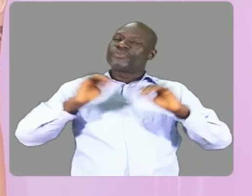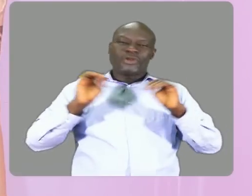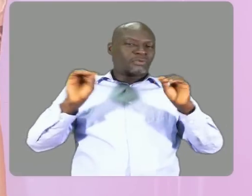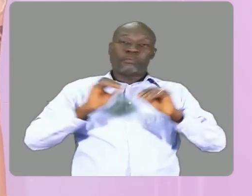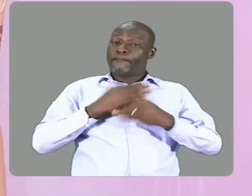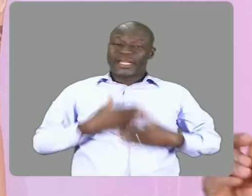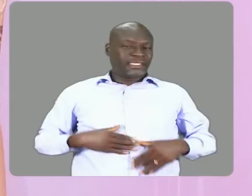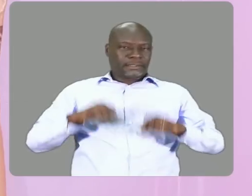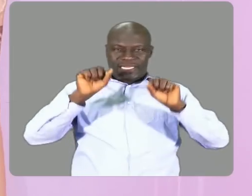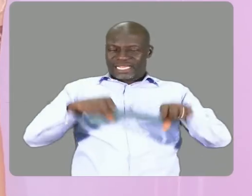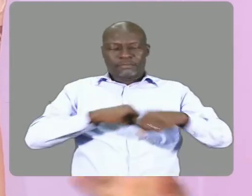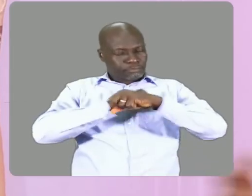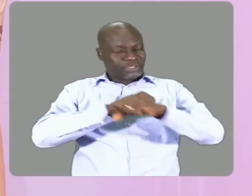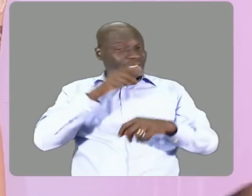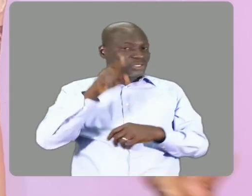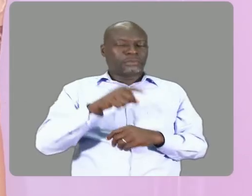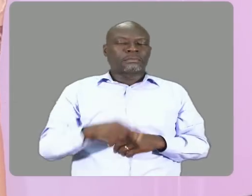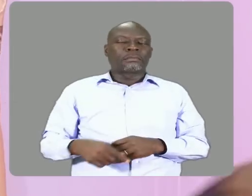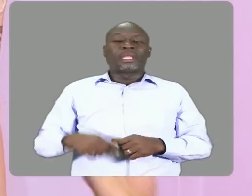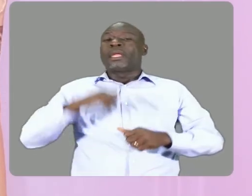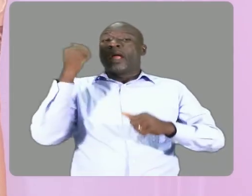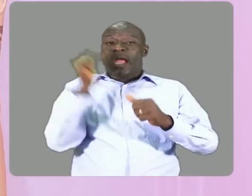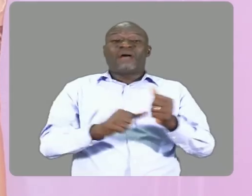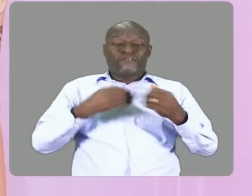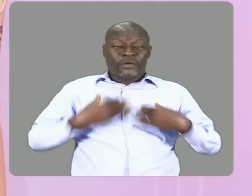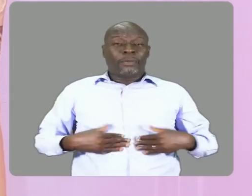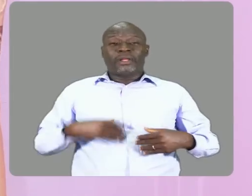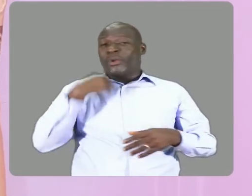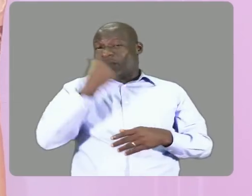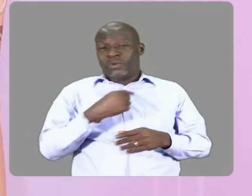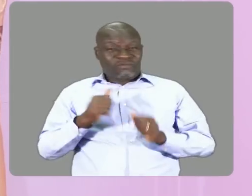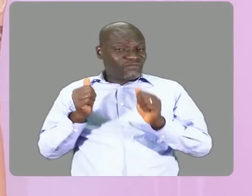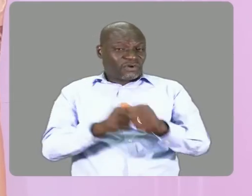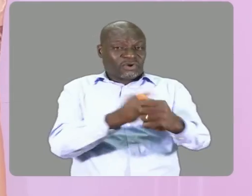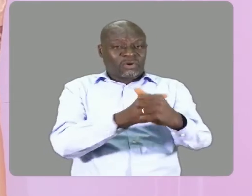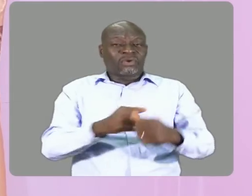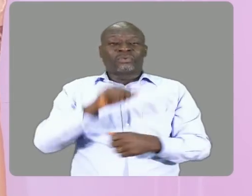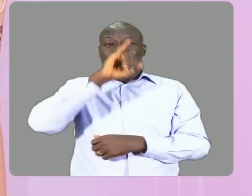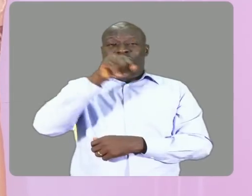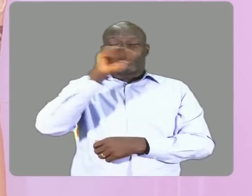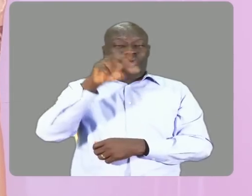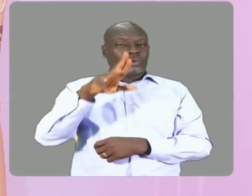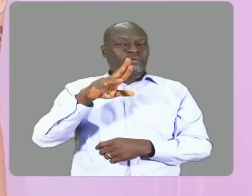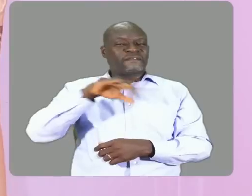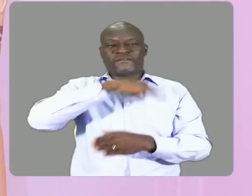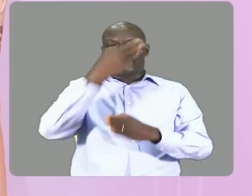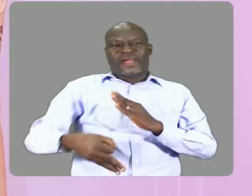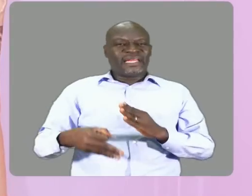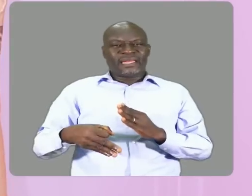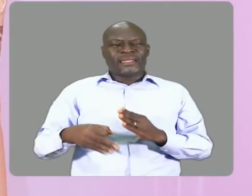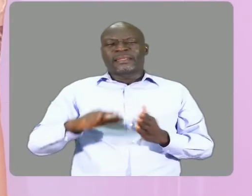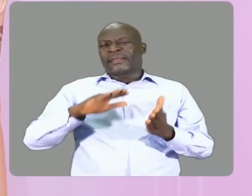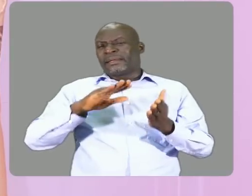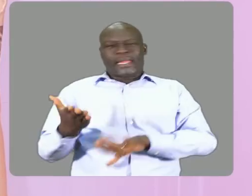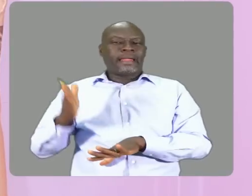ho. A wode ne ho amennosam, ennosam, ennosam a na wieye, awie ne yeda. Probably woni